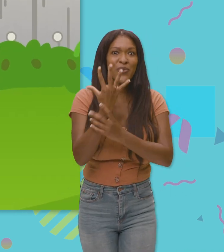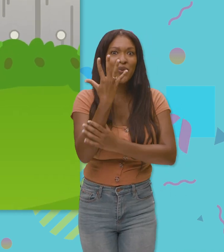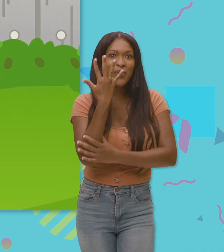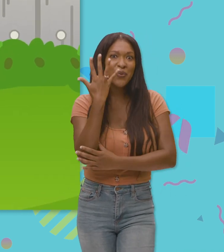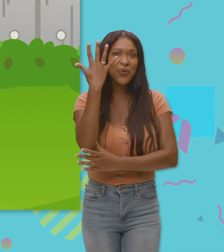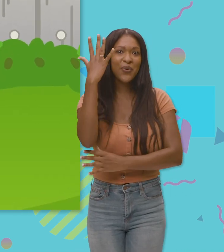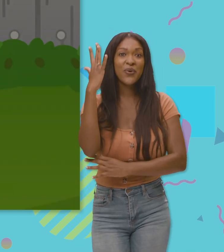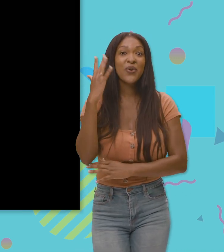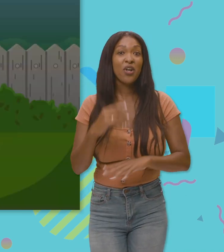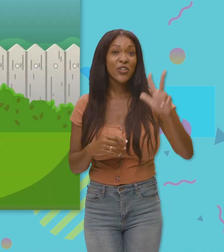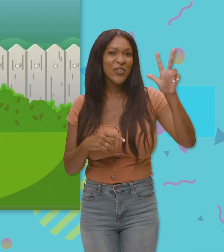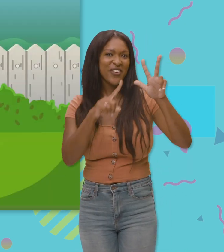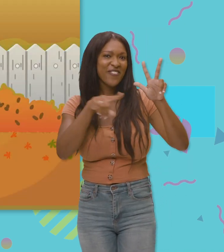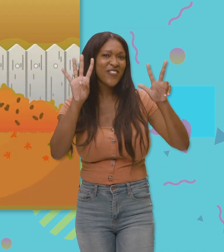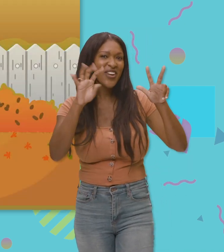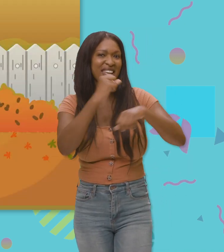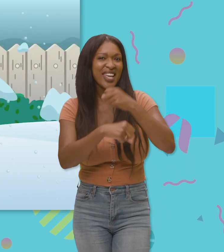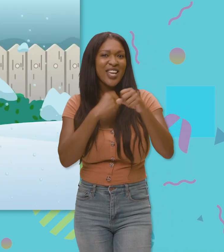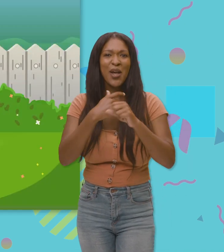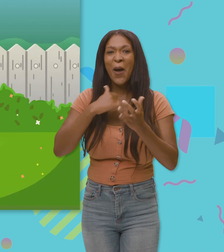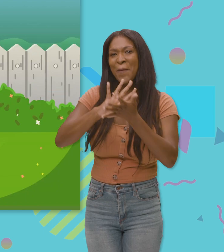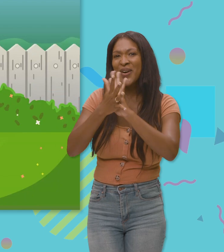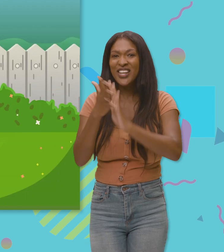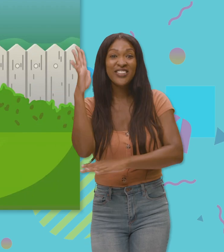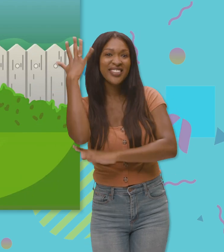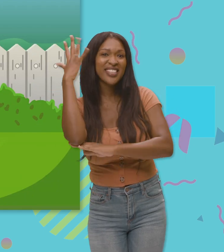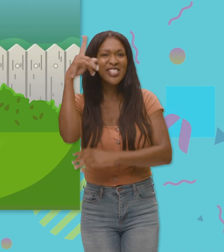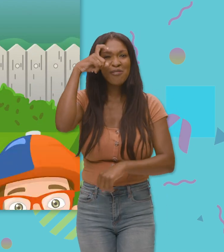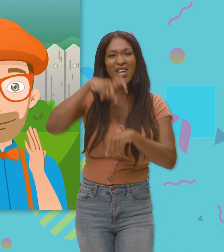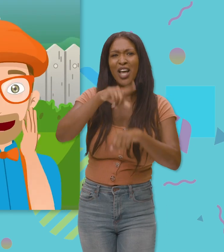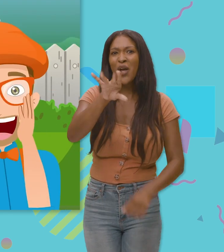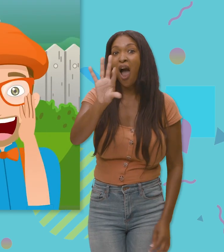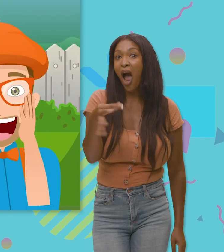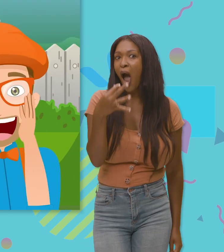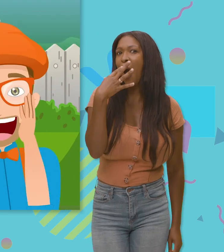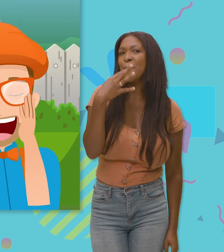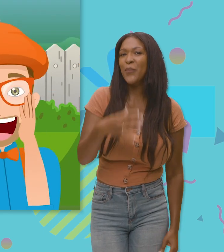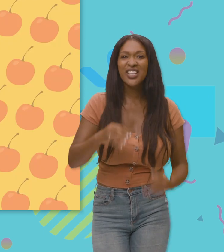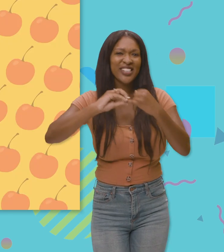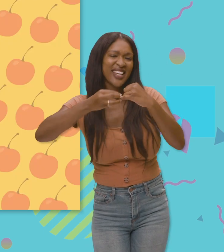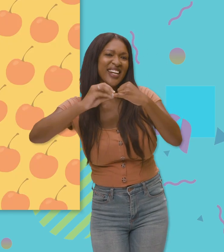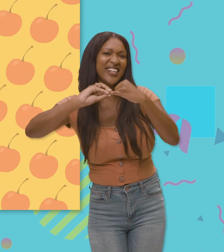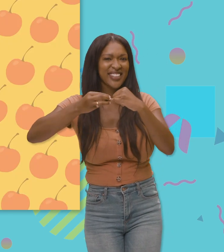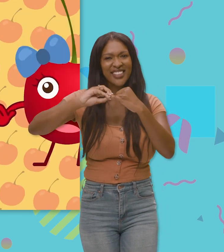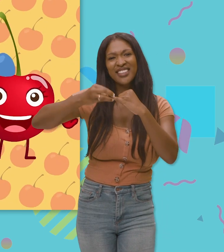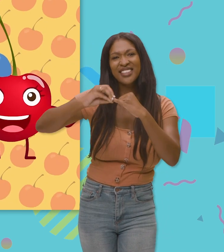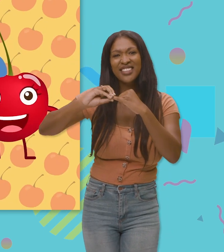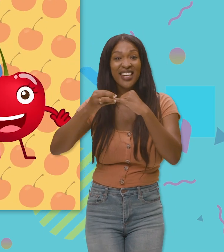in the ground till I'm blossoming. In 3 to 4 years I'll become a tree, and in the summertime you get a taste of me.